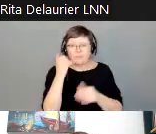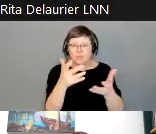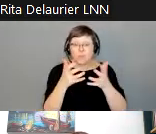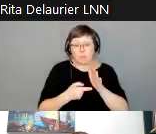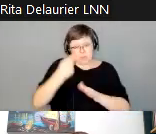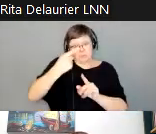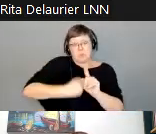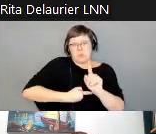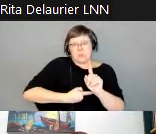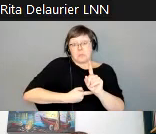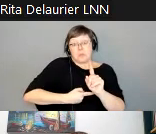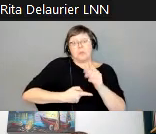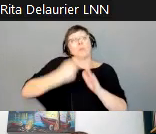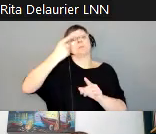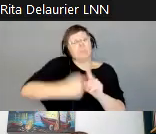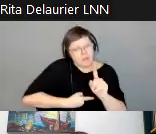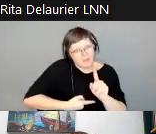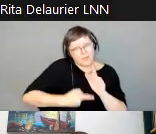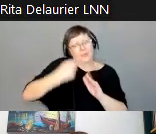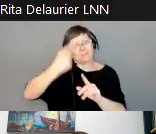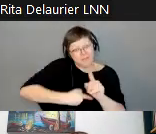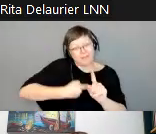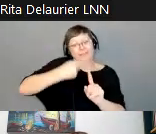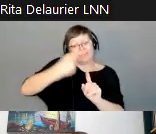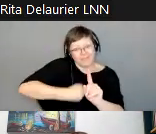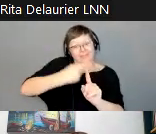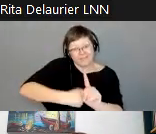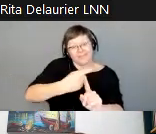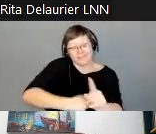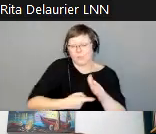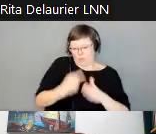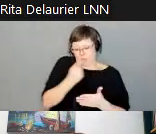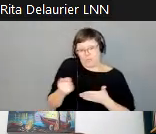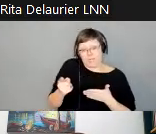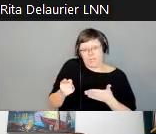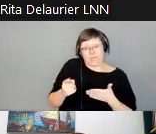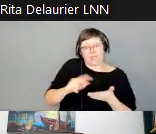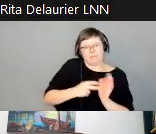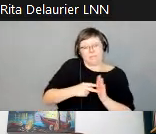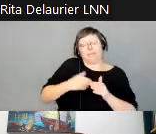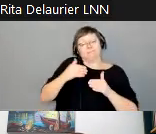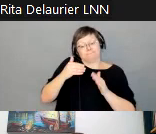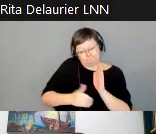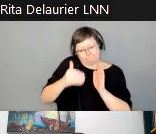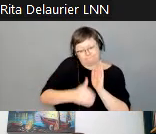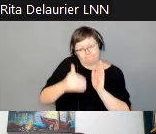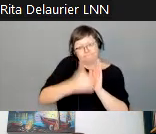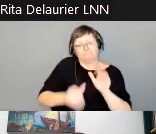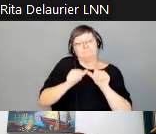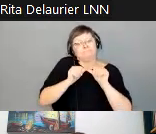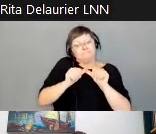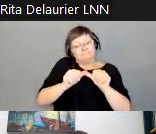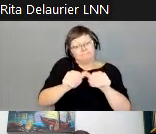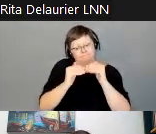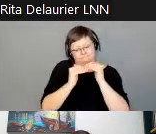month, continue to post once a month, once a week. It doesn't have to be multiple times a day. Whatever you can fit